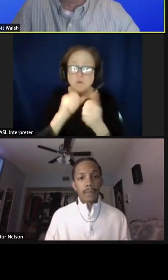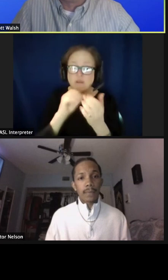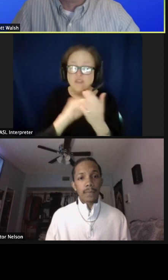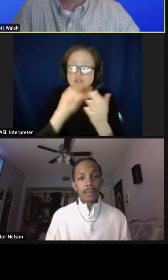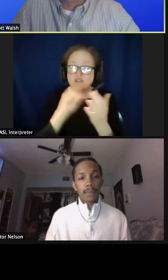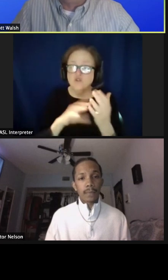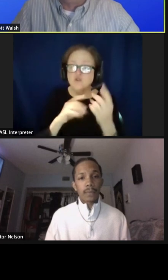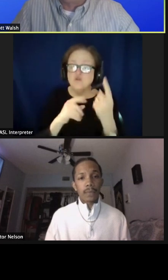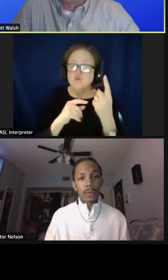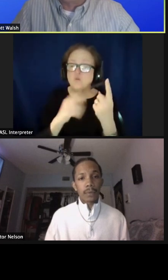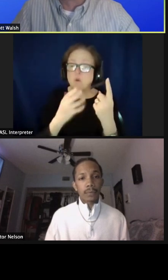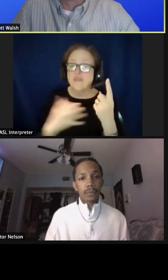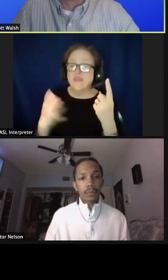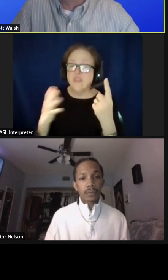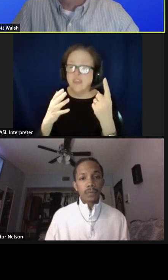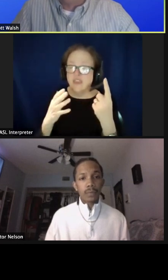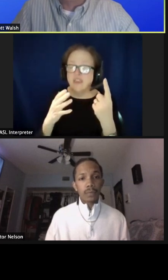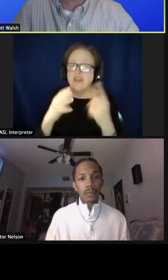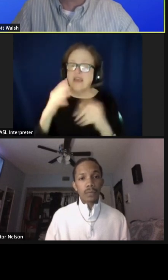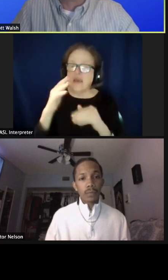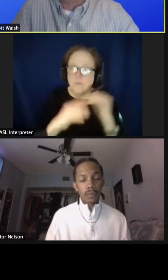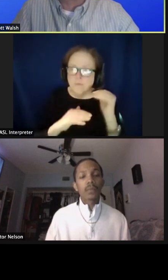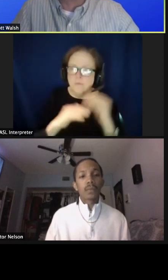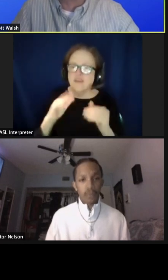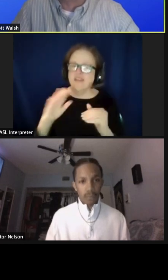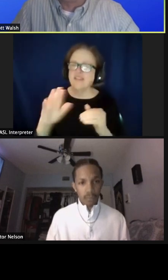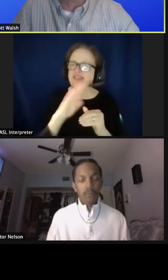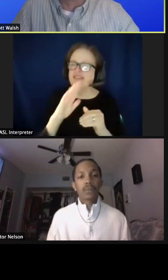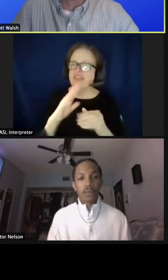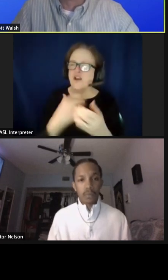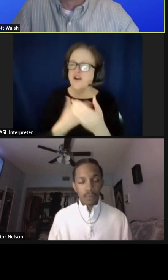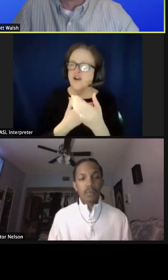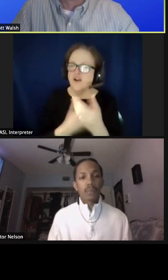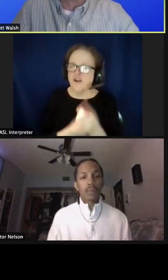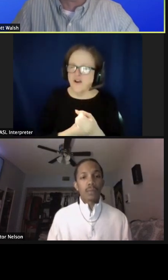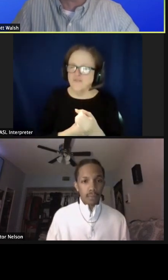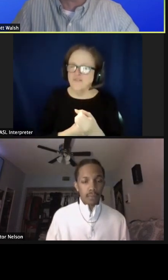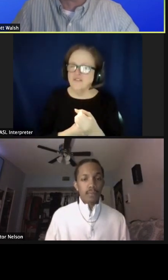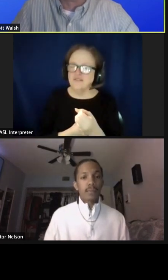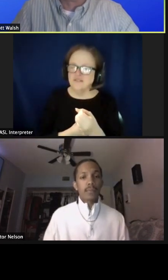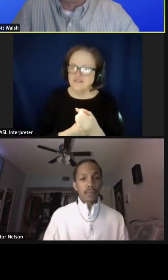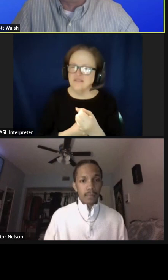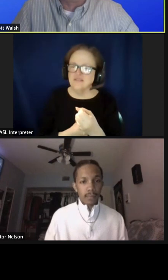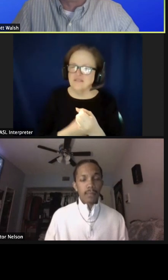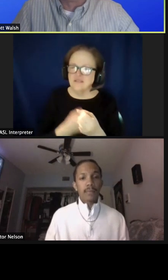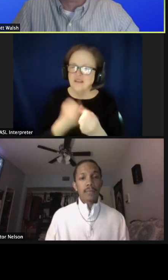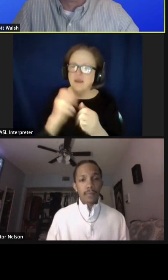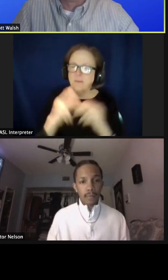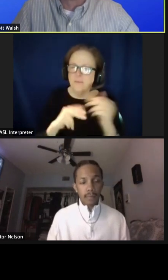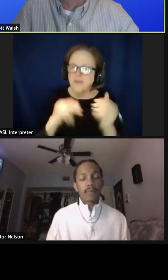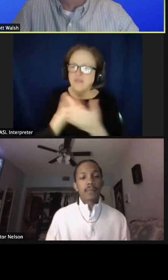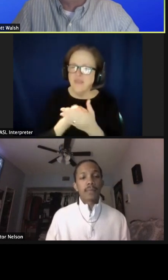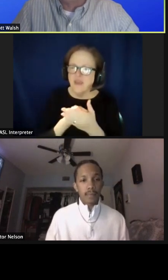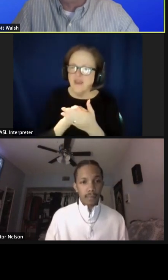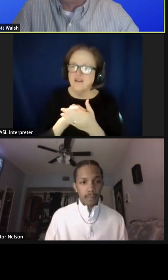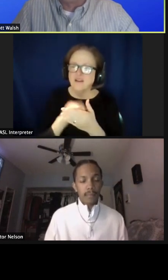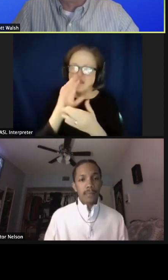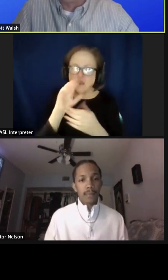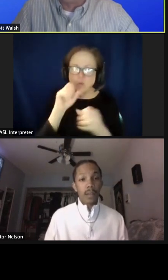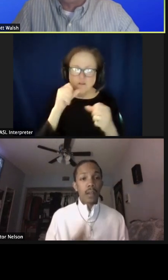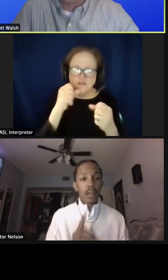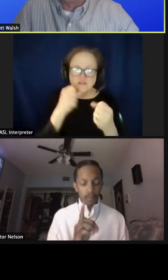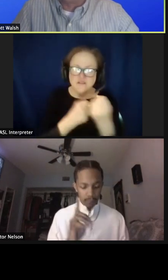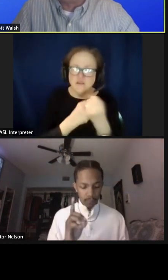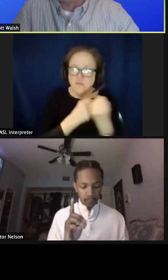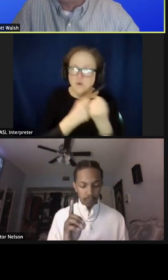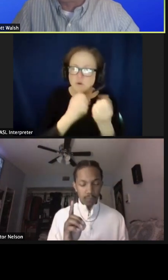we can really work on? And that is to build confidence, build advocacy skills, build all of those things that will support our students as